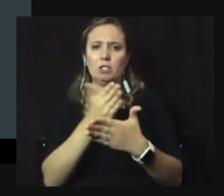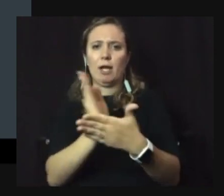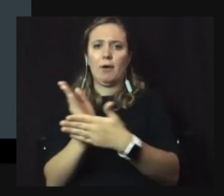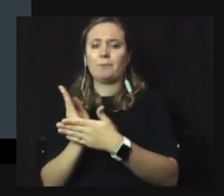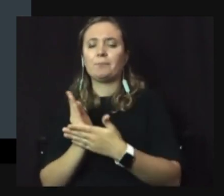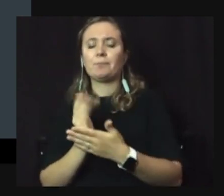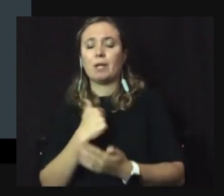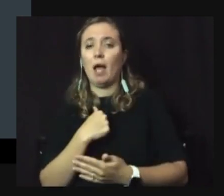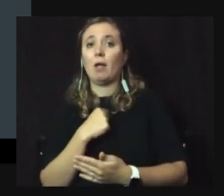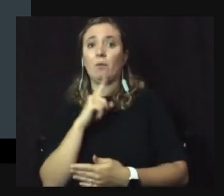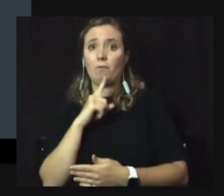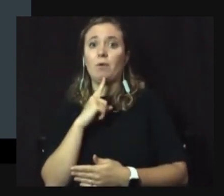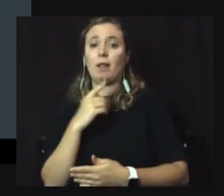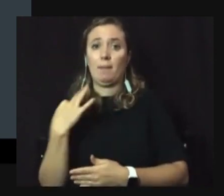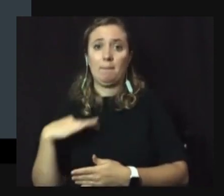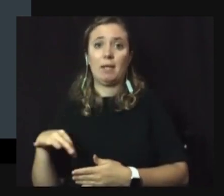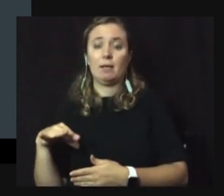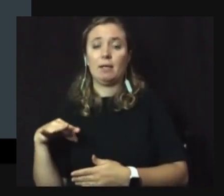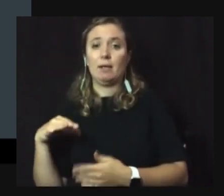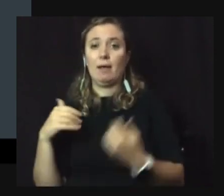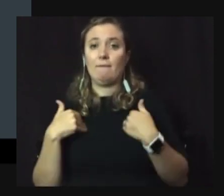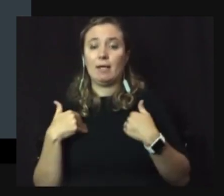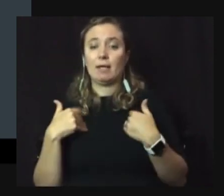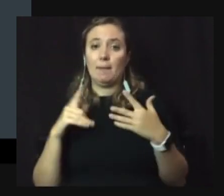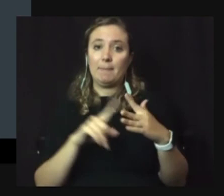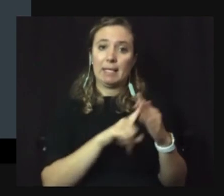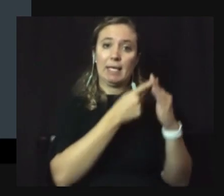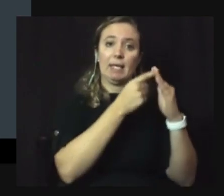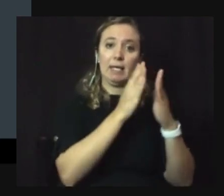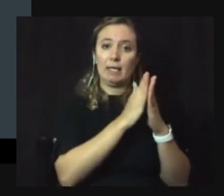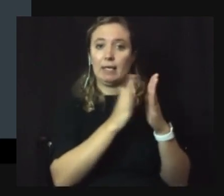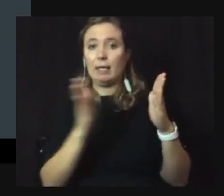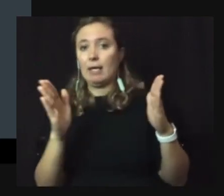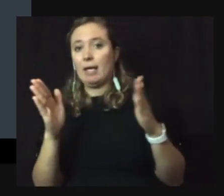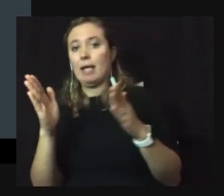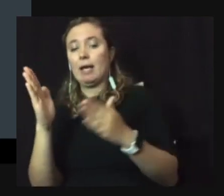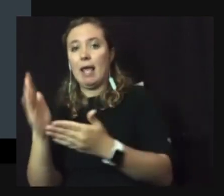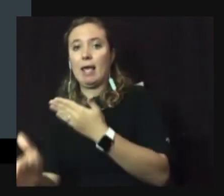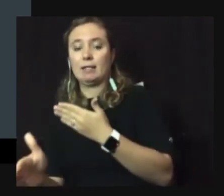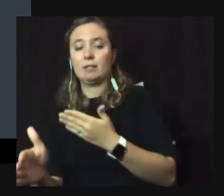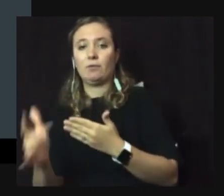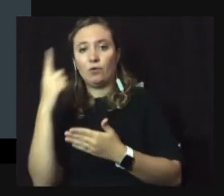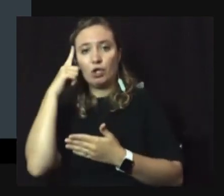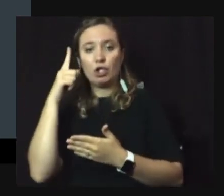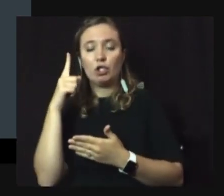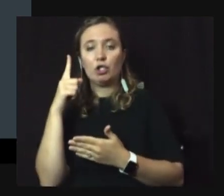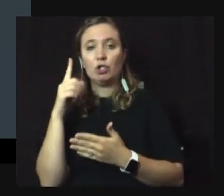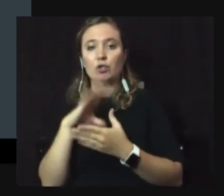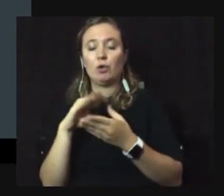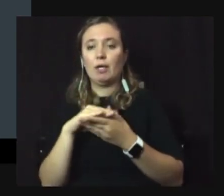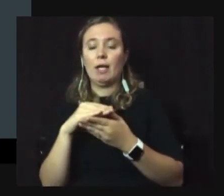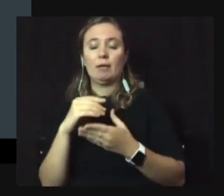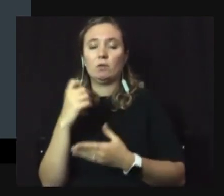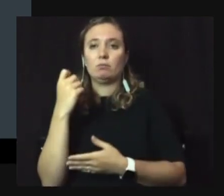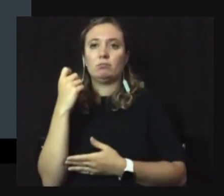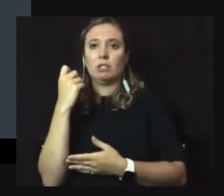having a beginning and an end to a story. I don't understand transition well, a lot of times because of